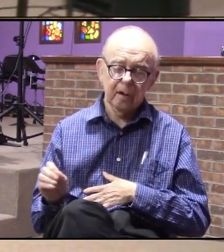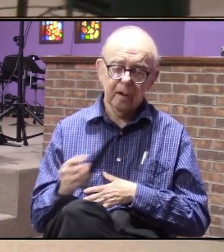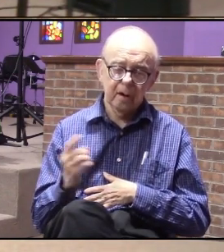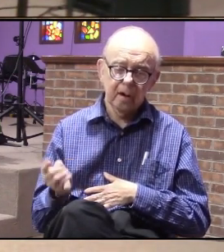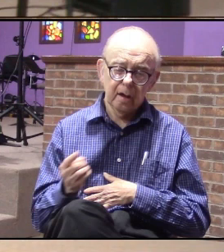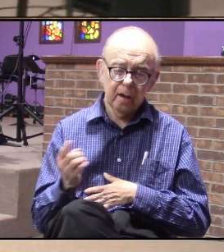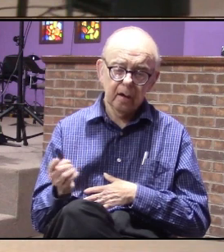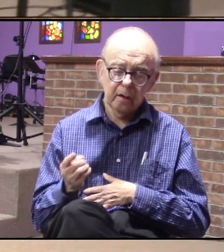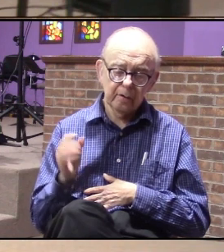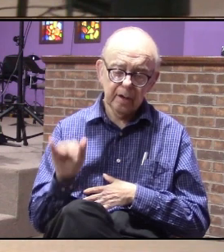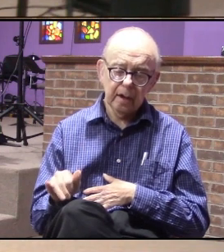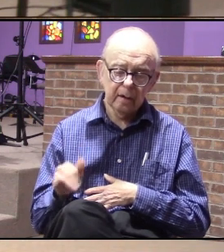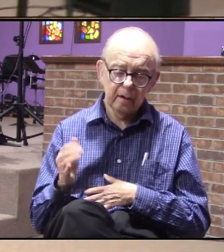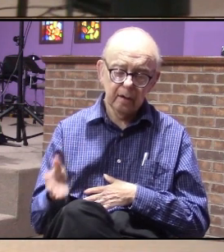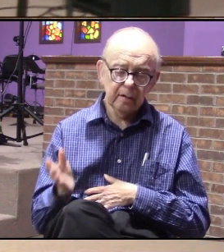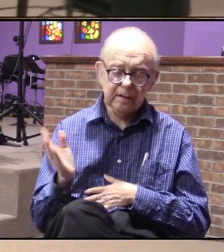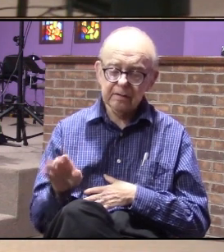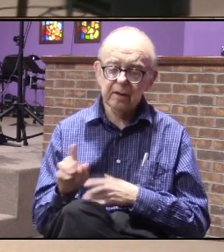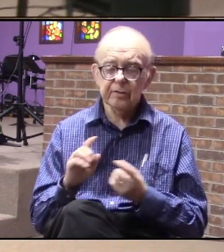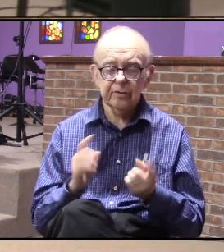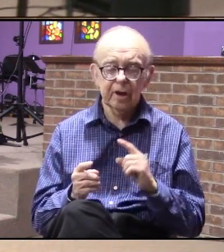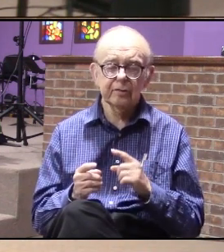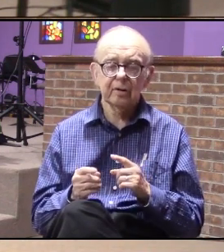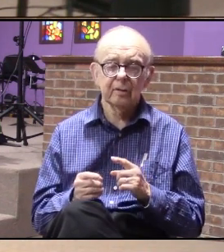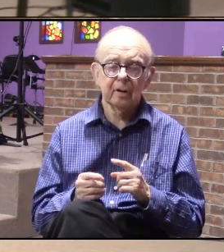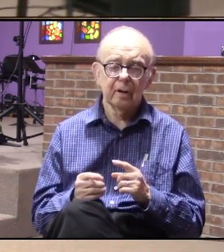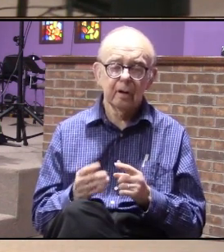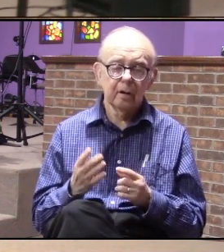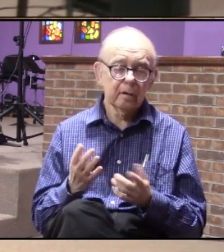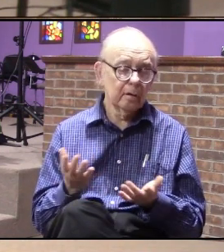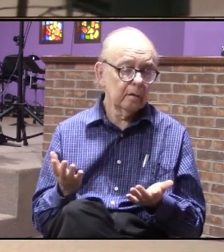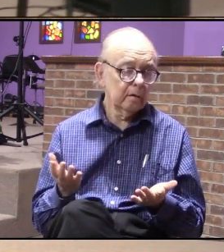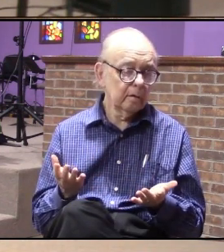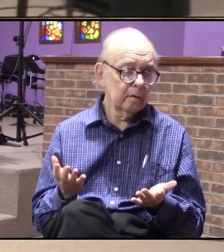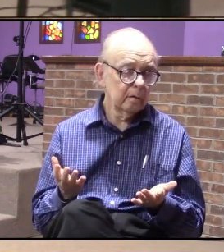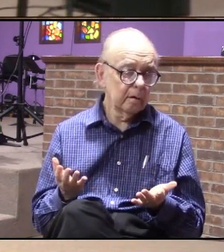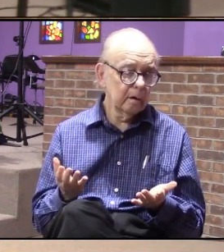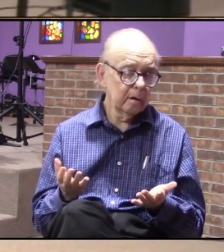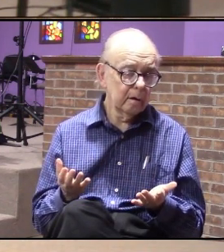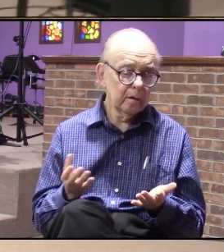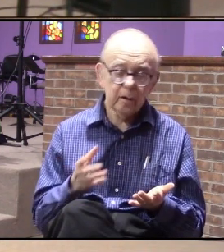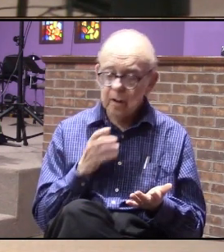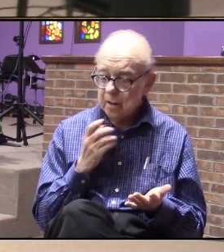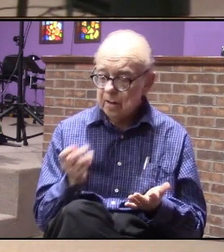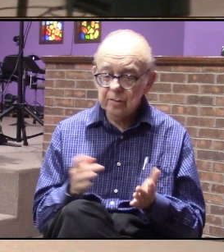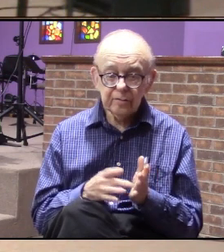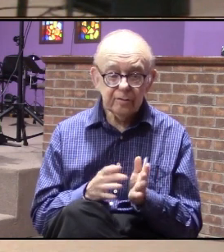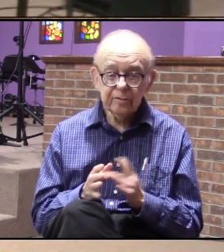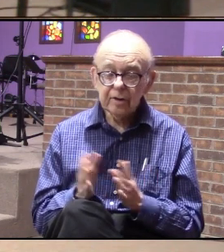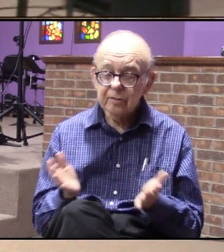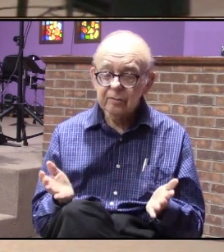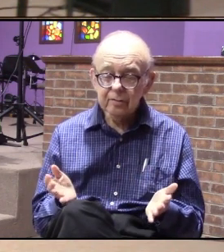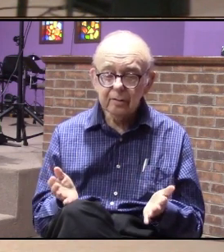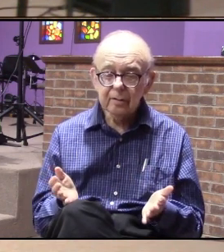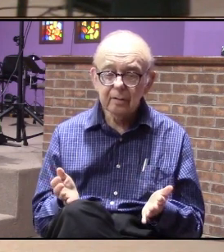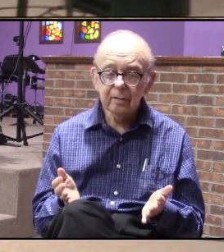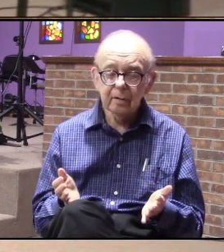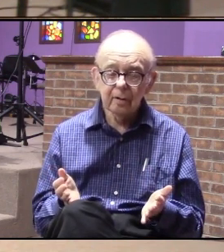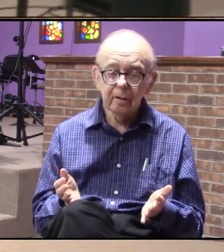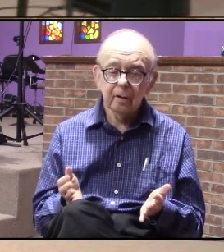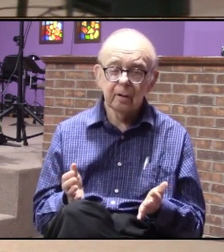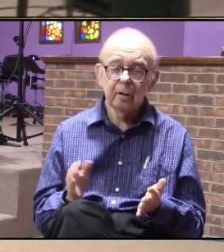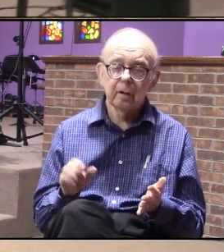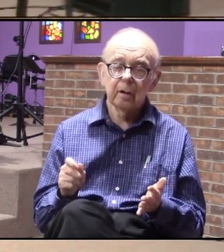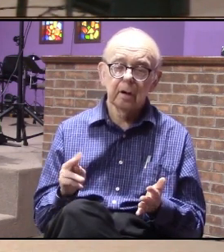always going to be there, never changing. So what is or who? That's Jesus.